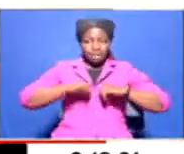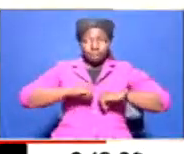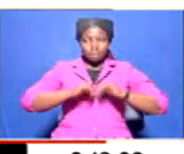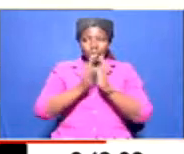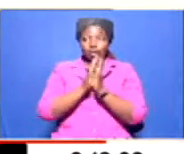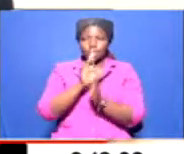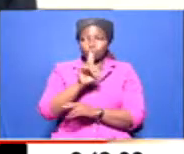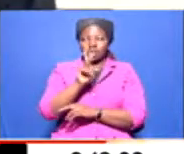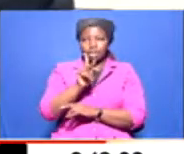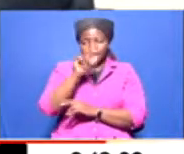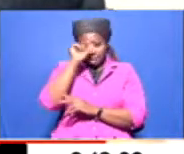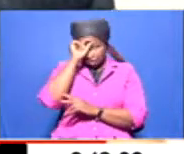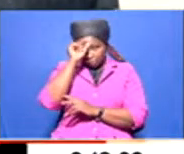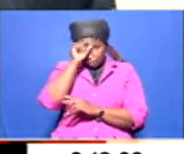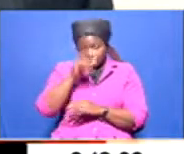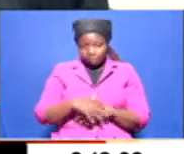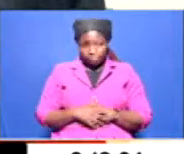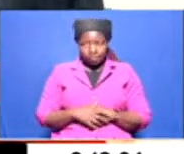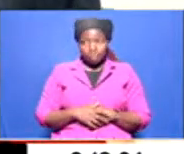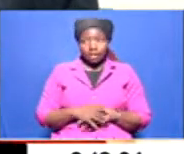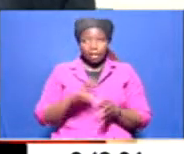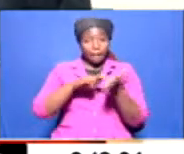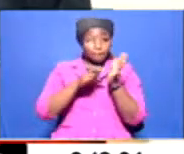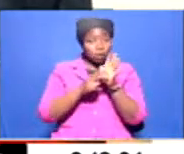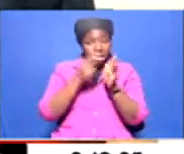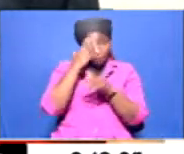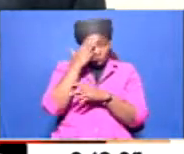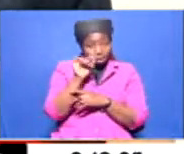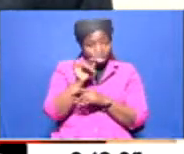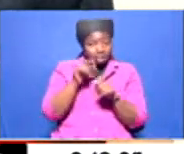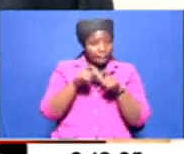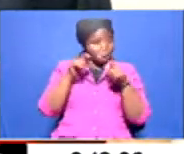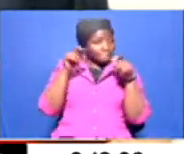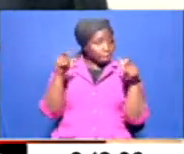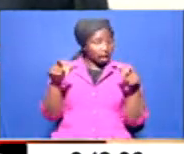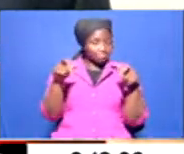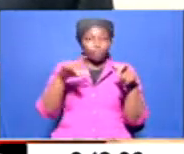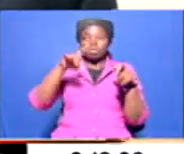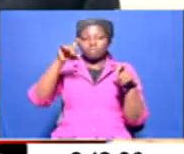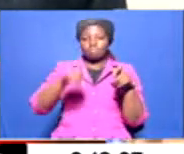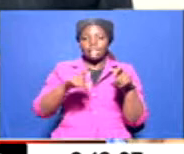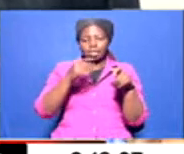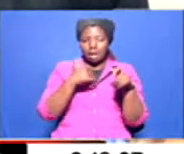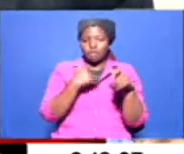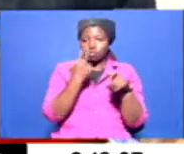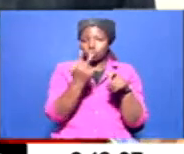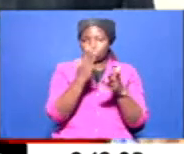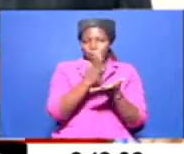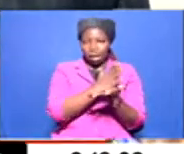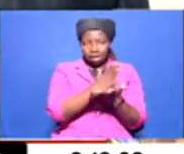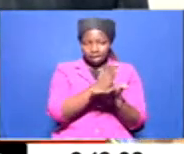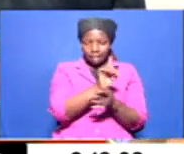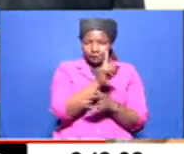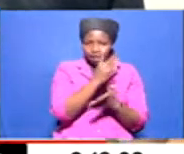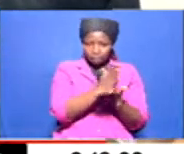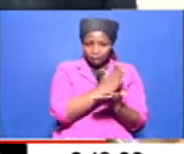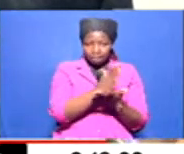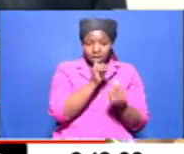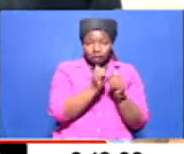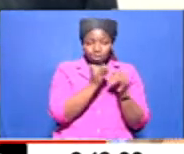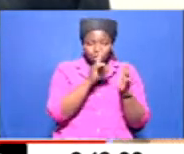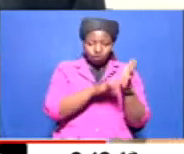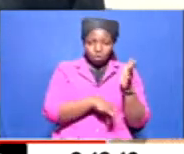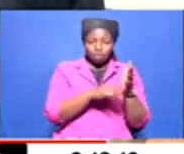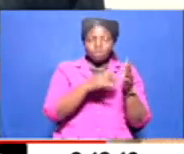project, by nature of its magnitude, will have two phases. There is the first phase, which is what we were